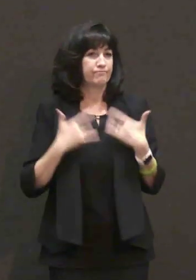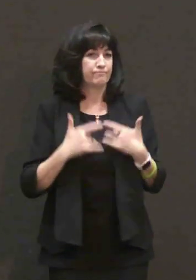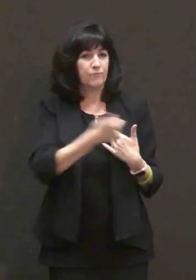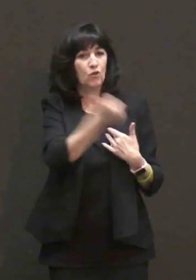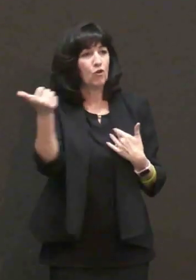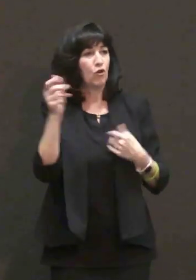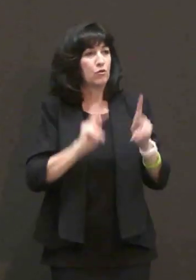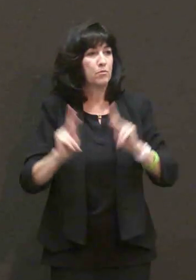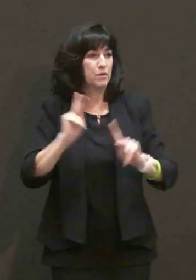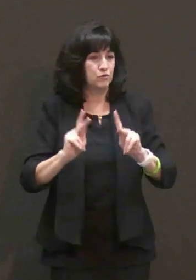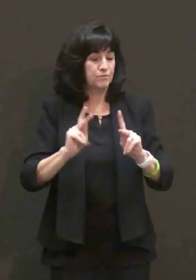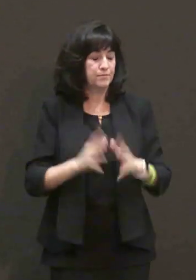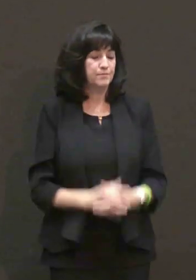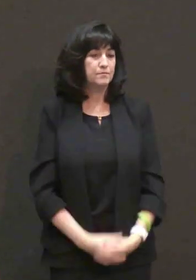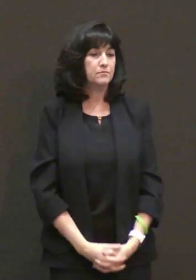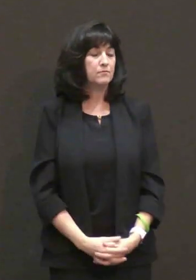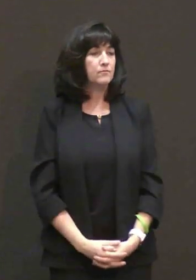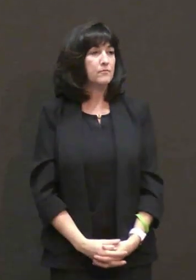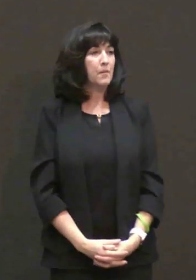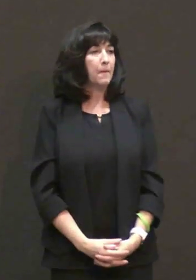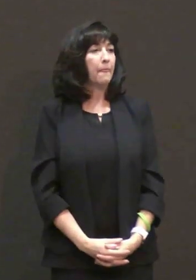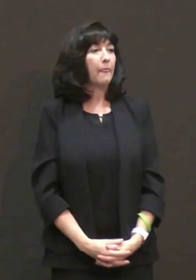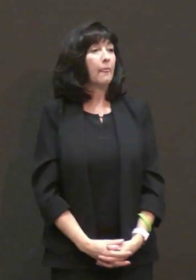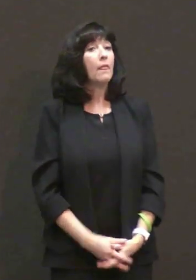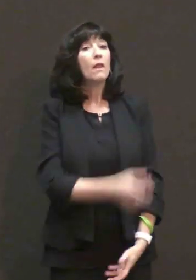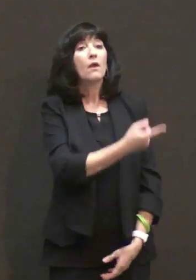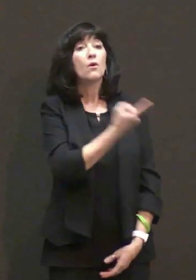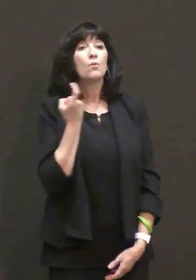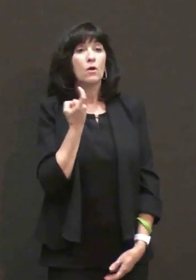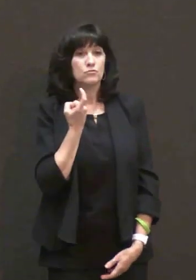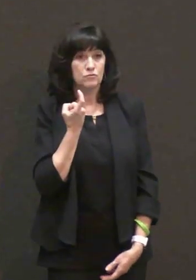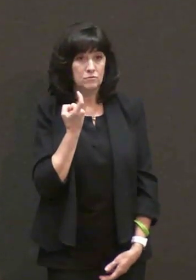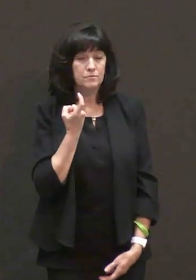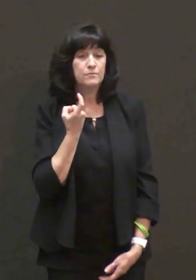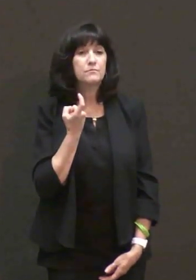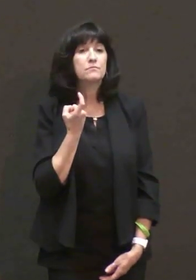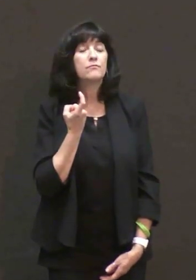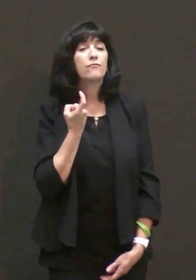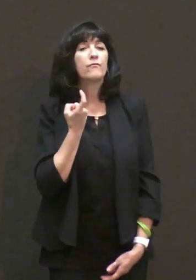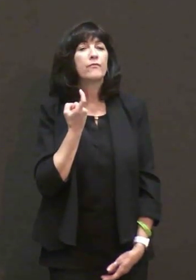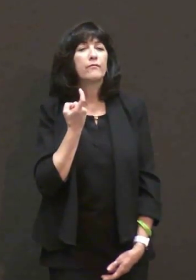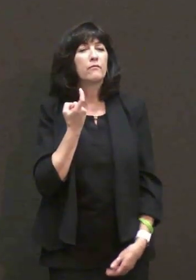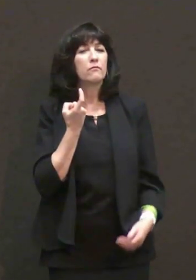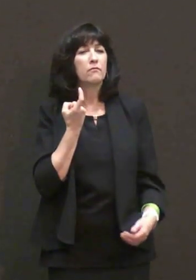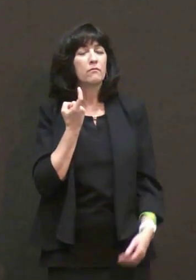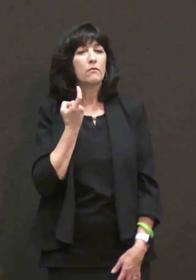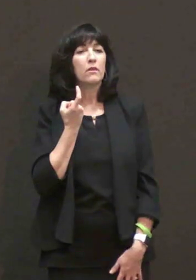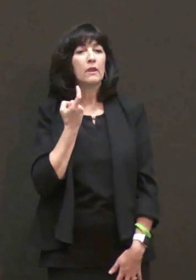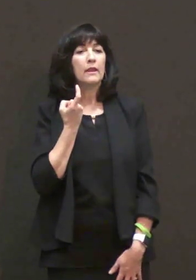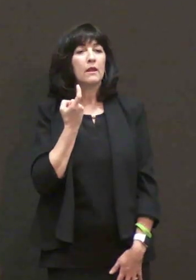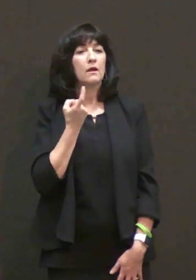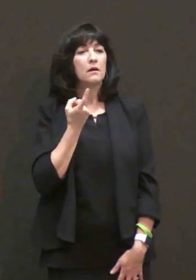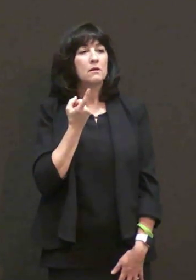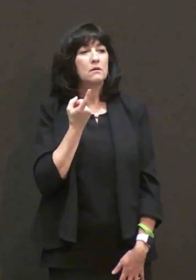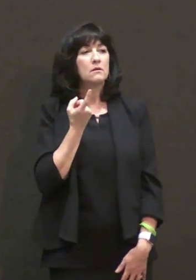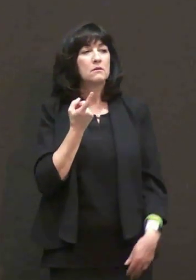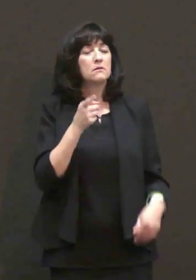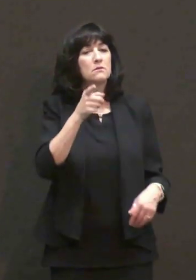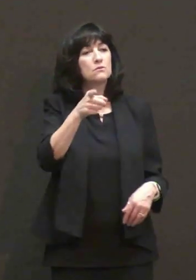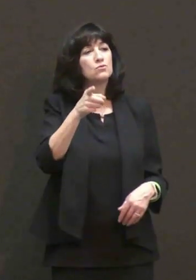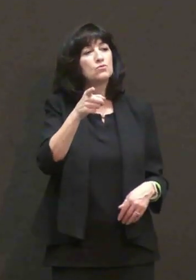Another reporter, how did you, and this is the governor or whoever, but how did you come to your decision to issue the